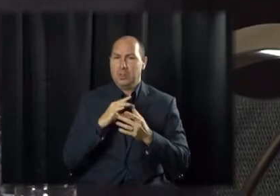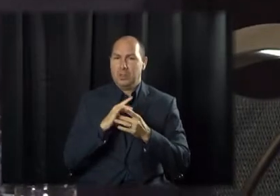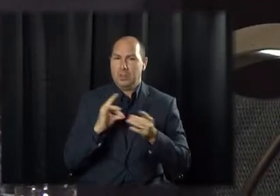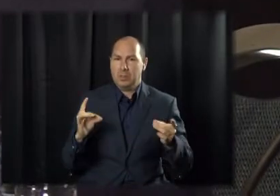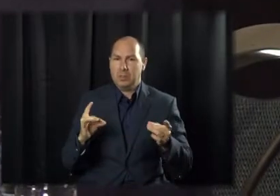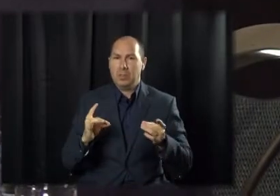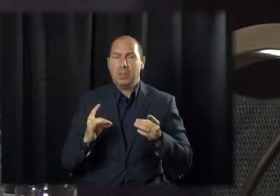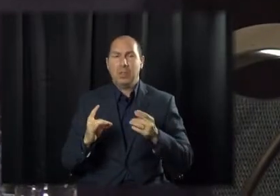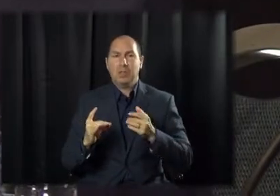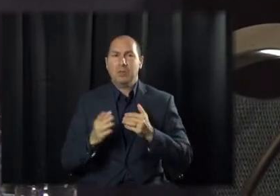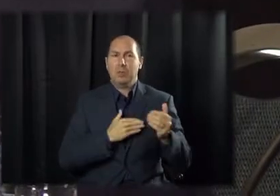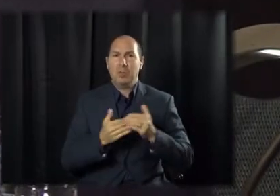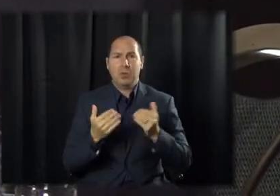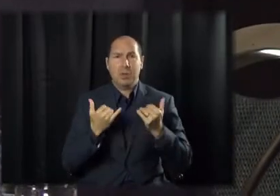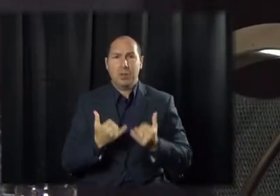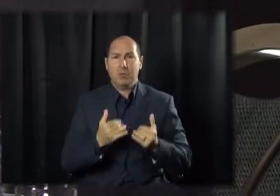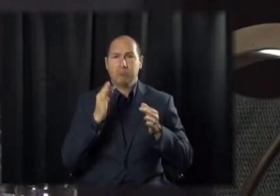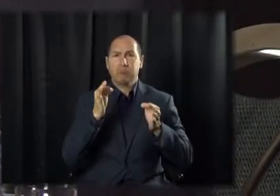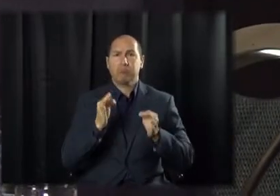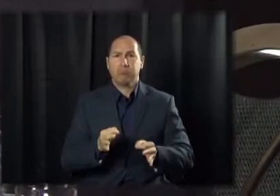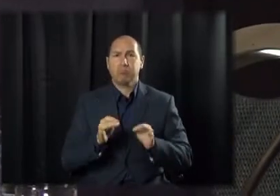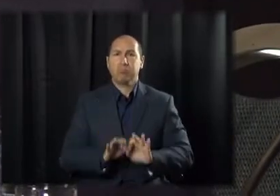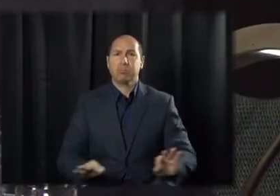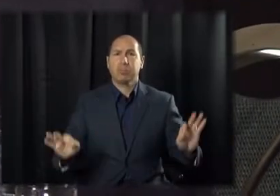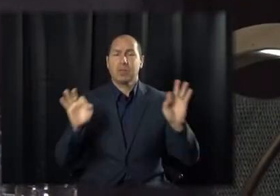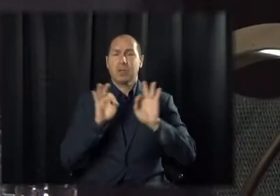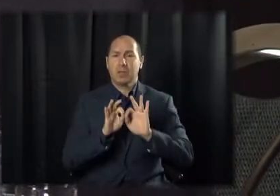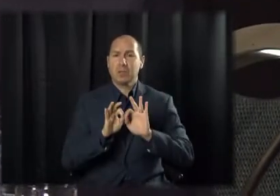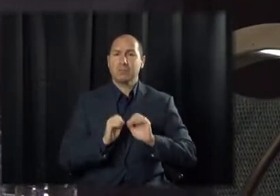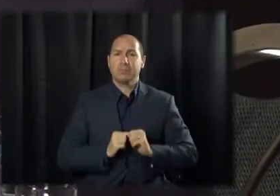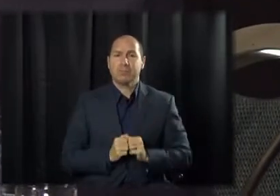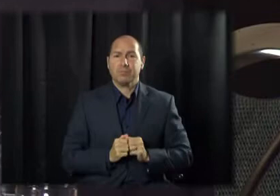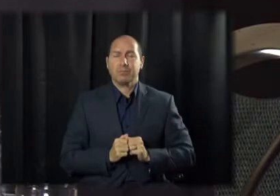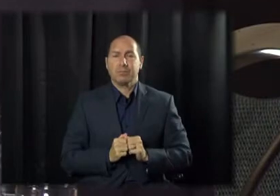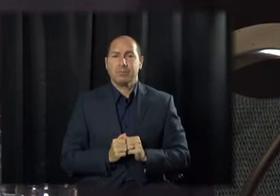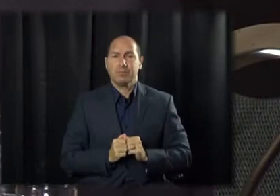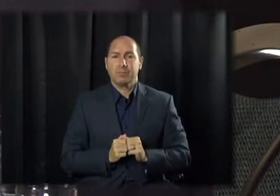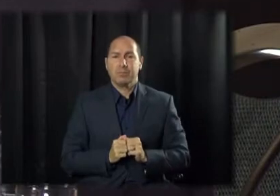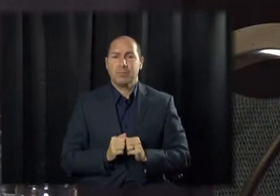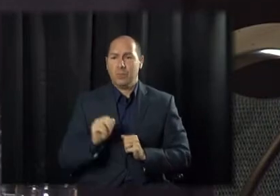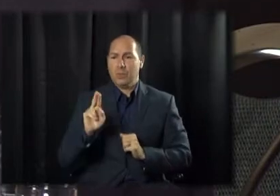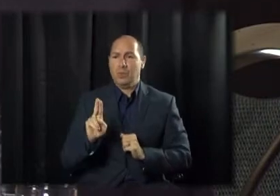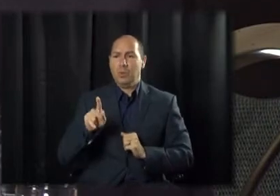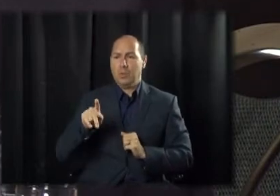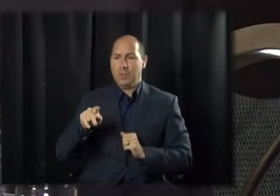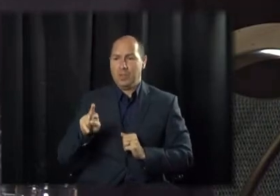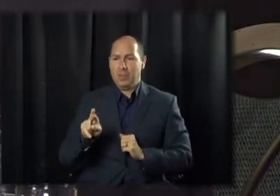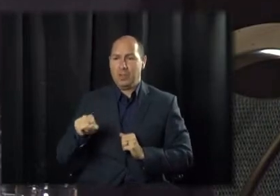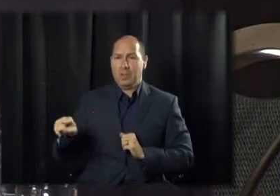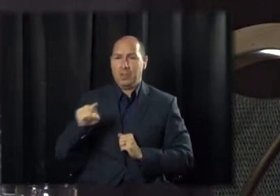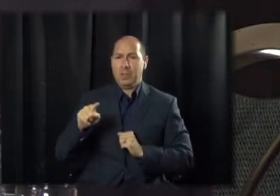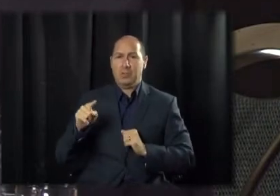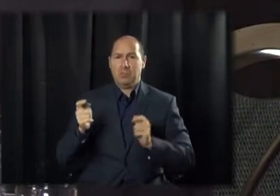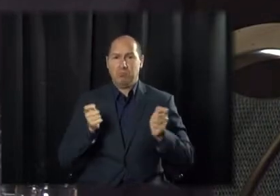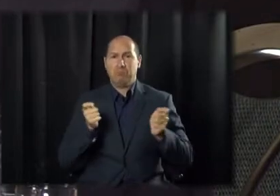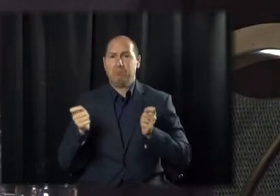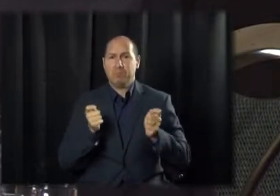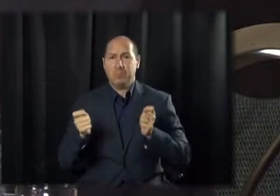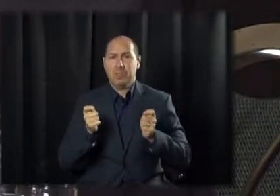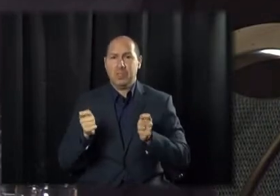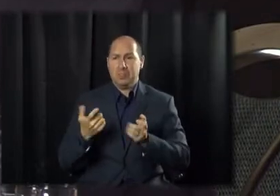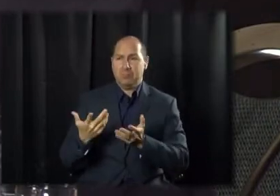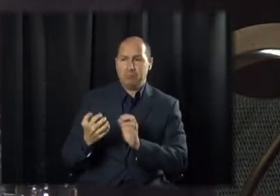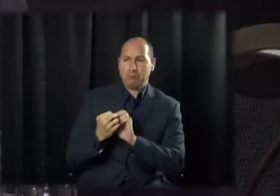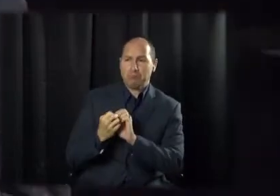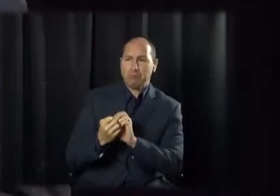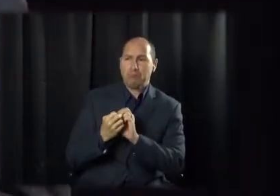outcome today, is that dialogue with UPR officials remains ongoing.